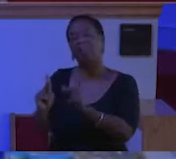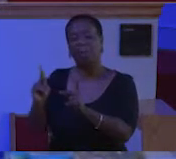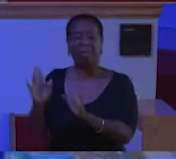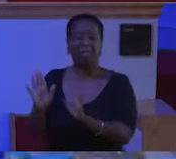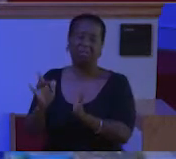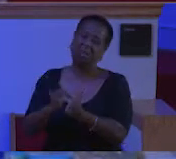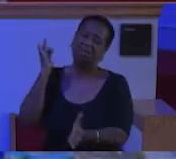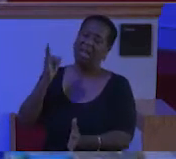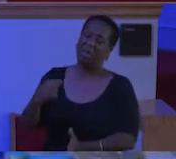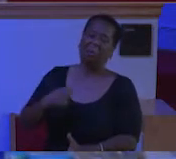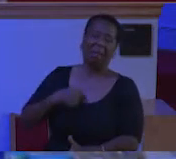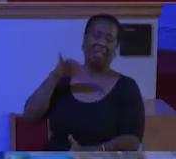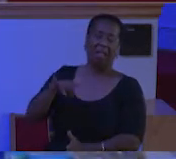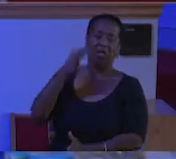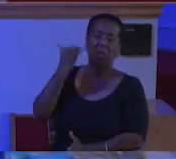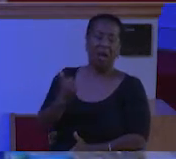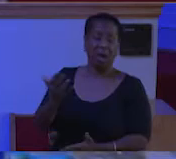of you.